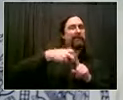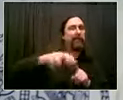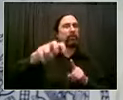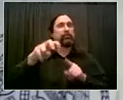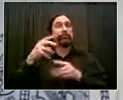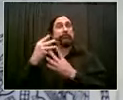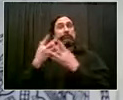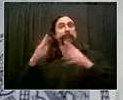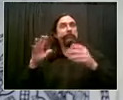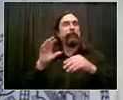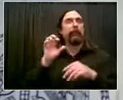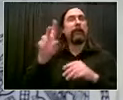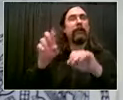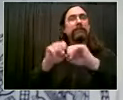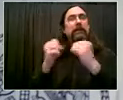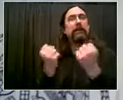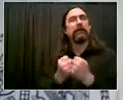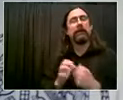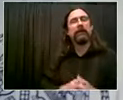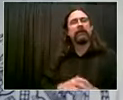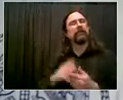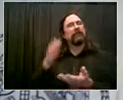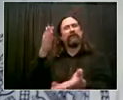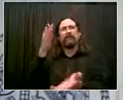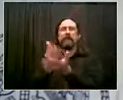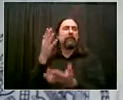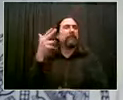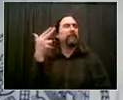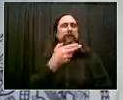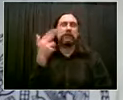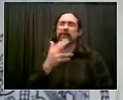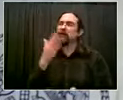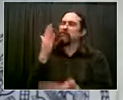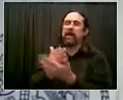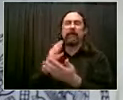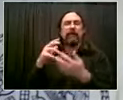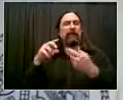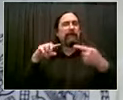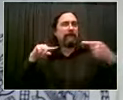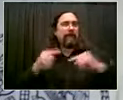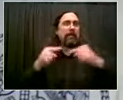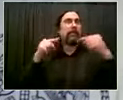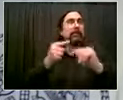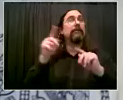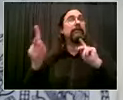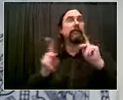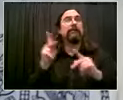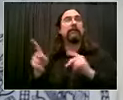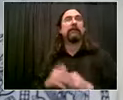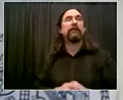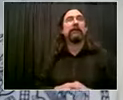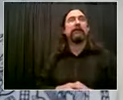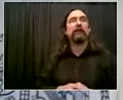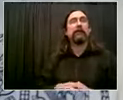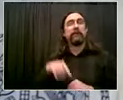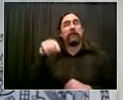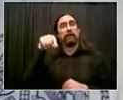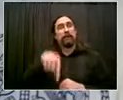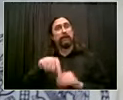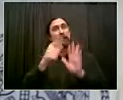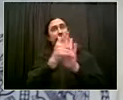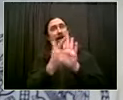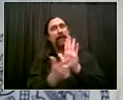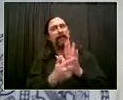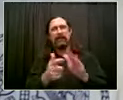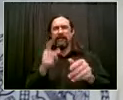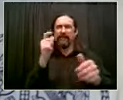And thank you to all the members of the Senate and the Assembly who have stepped forward and said we have to get this done. Let me say that's what we think can happen this